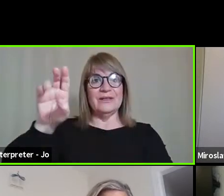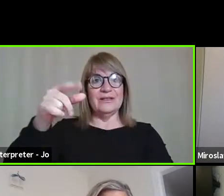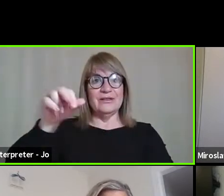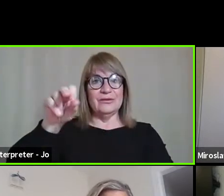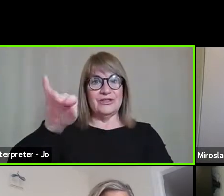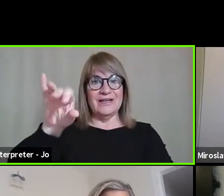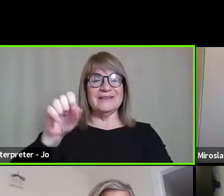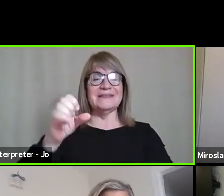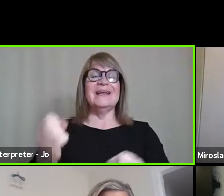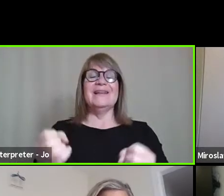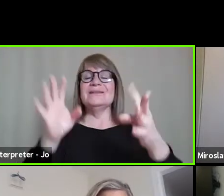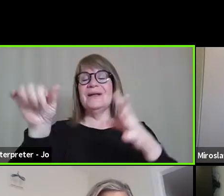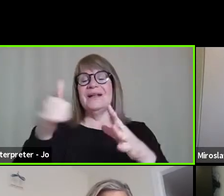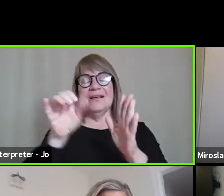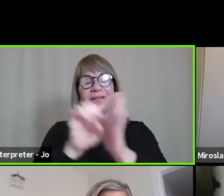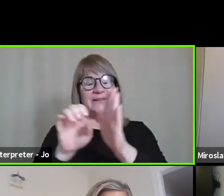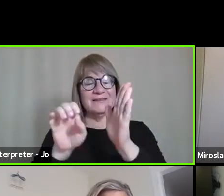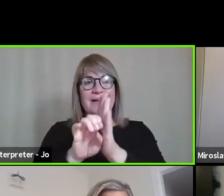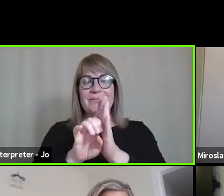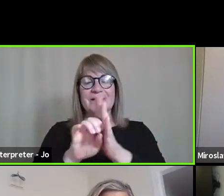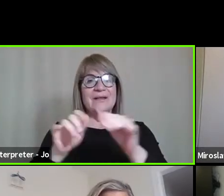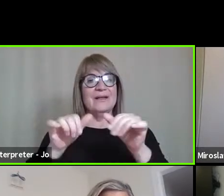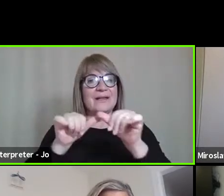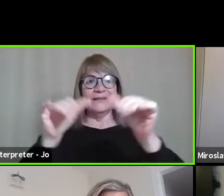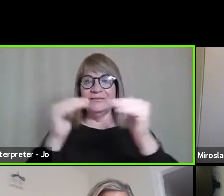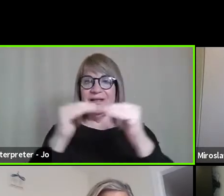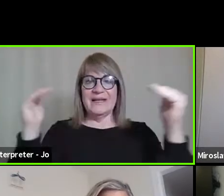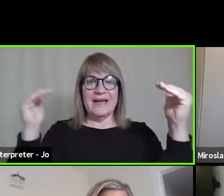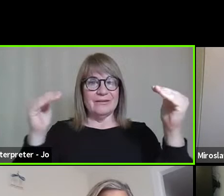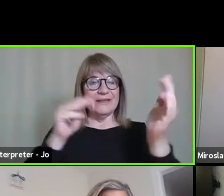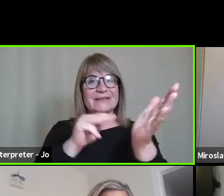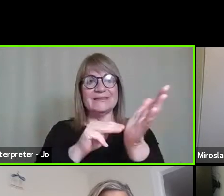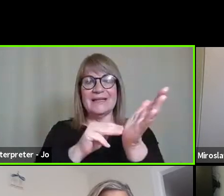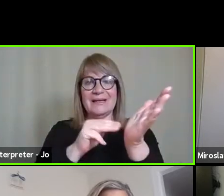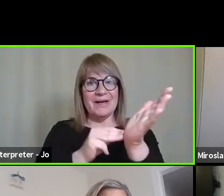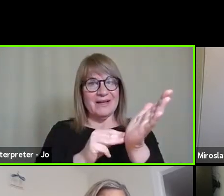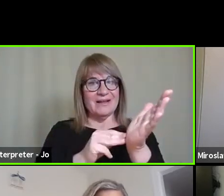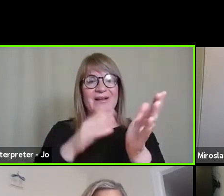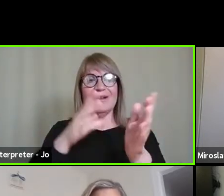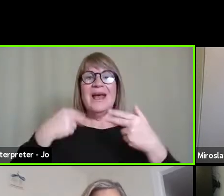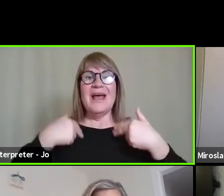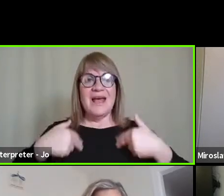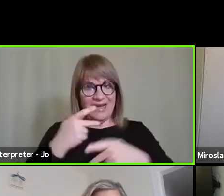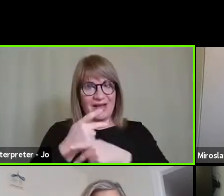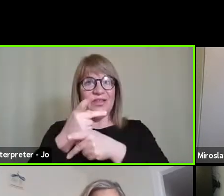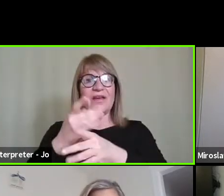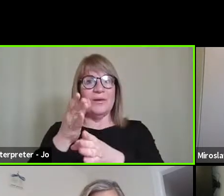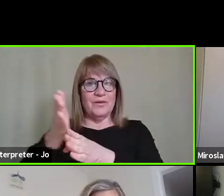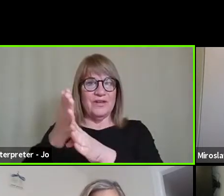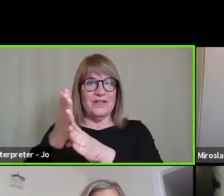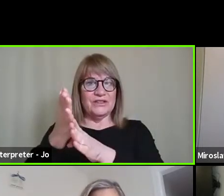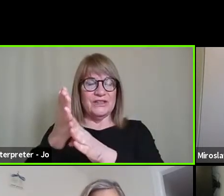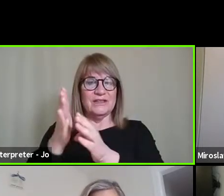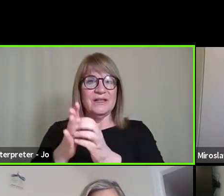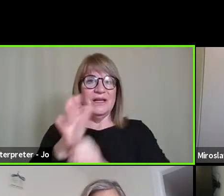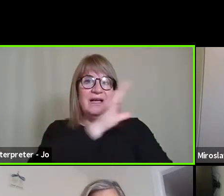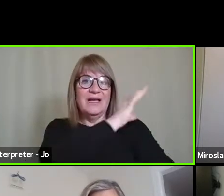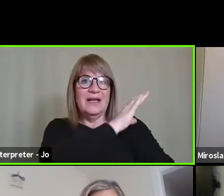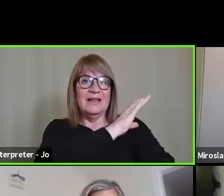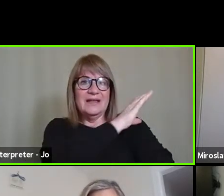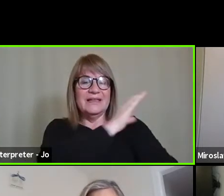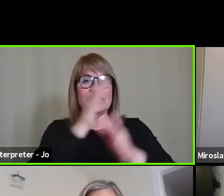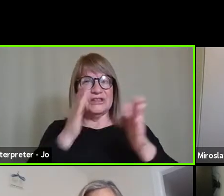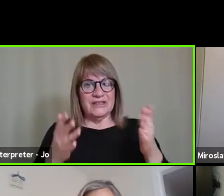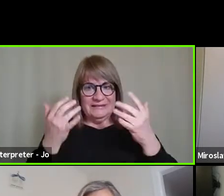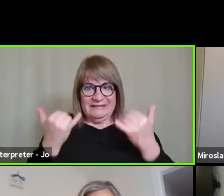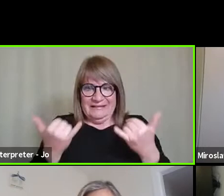ways in which there's continued inequities in in medicine and in health care and what a a clinician of the 20th 21st